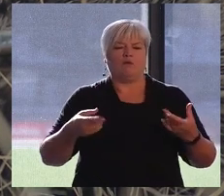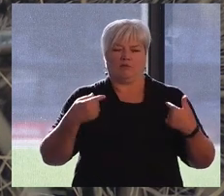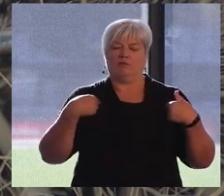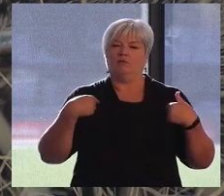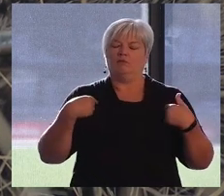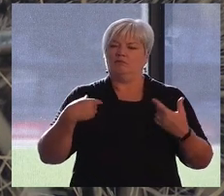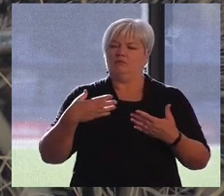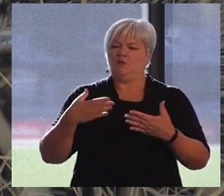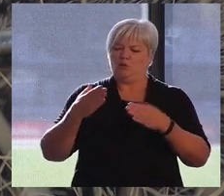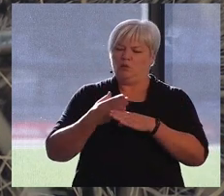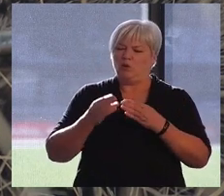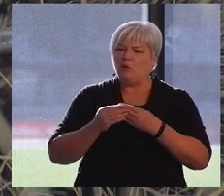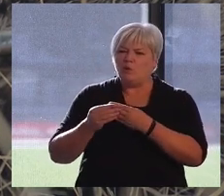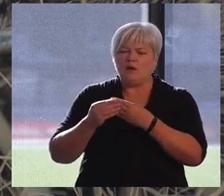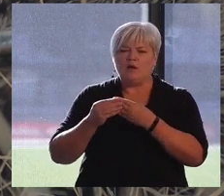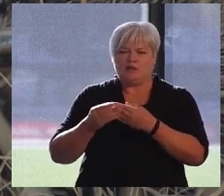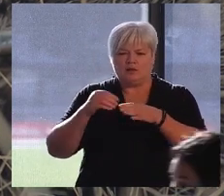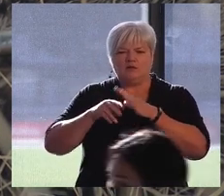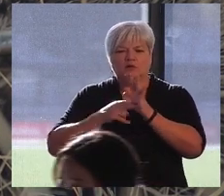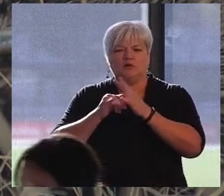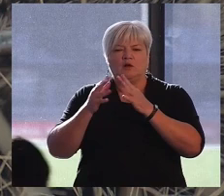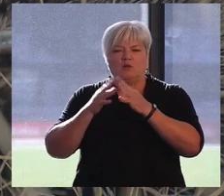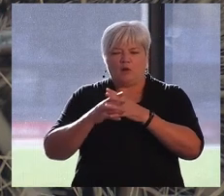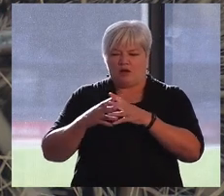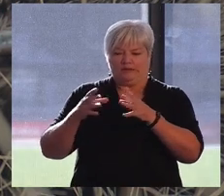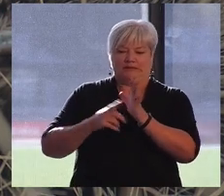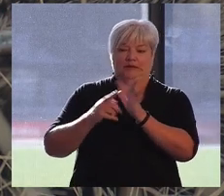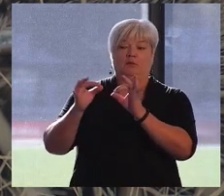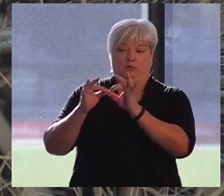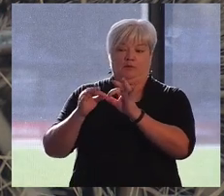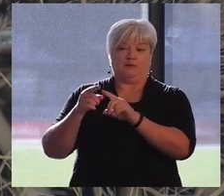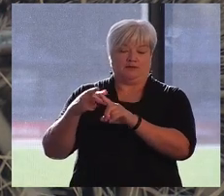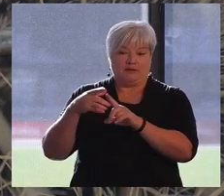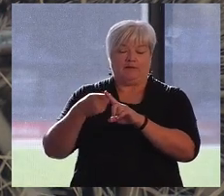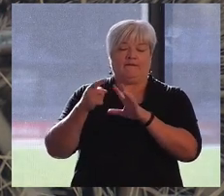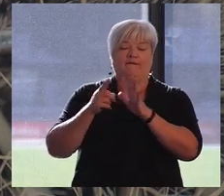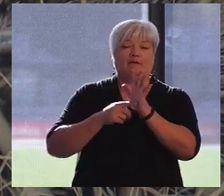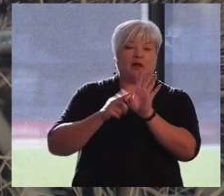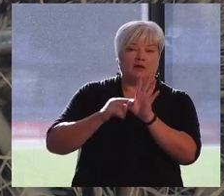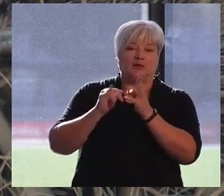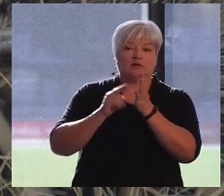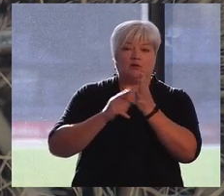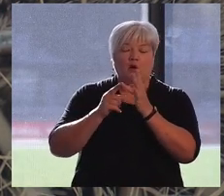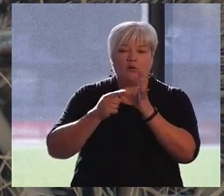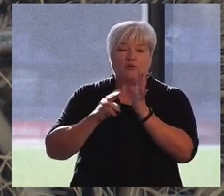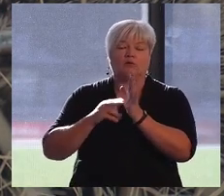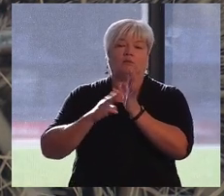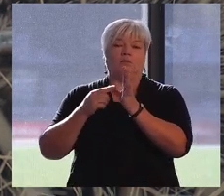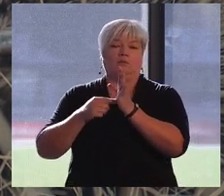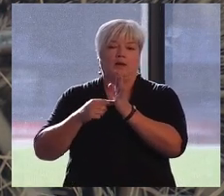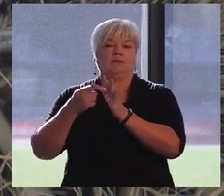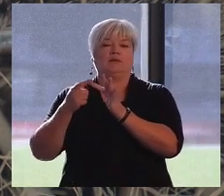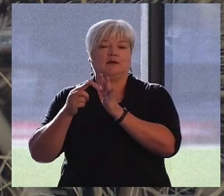honour of working with inside the New South Wales Liberals in particular, Kelly Sloan, Matt Keane, Jackie Munro, James